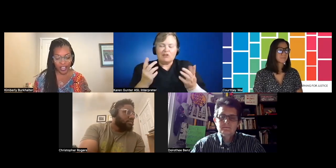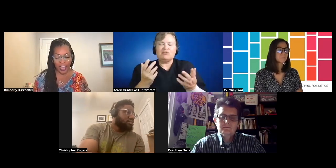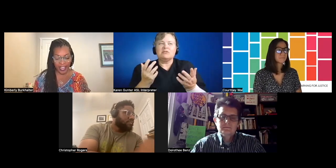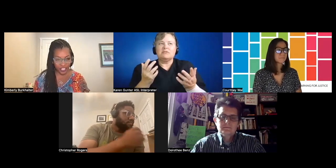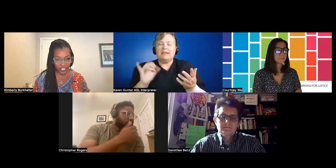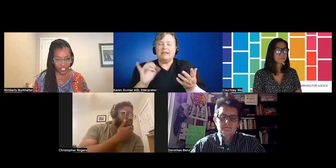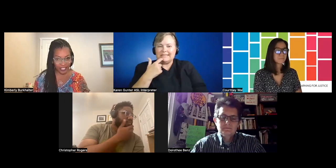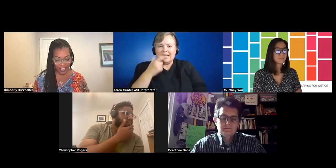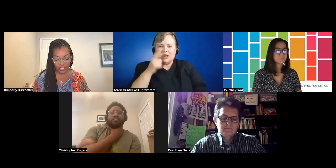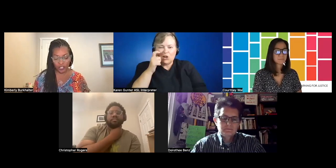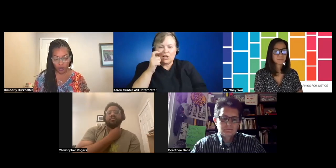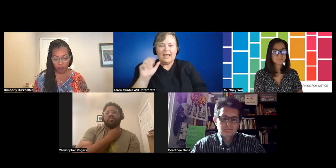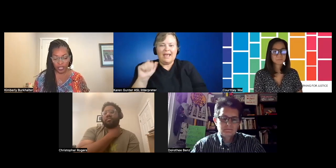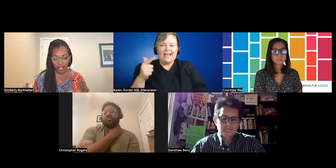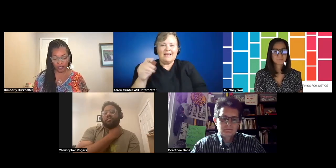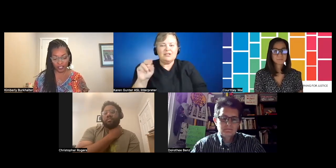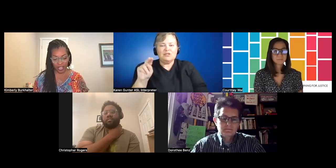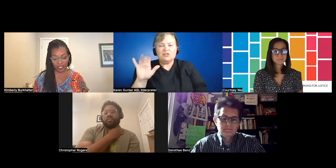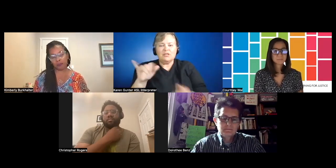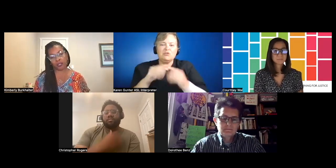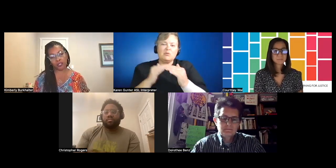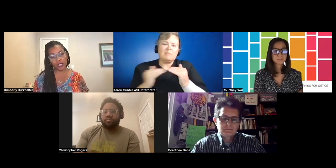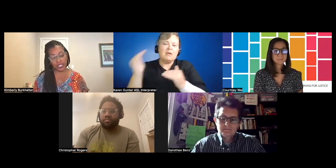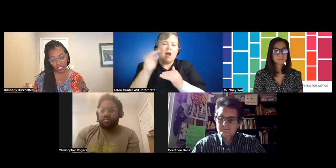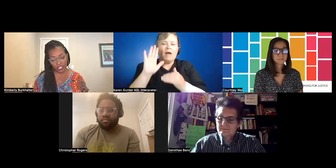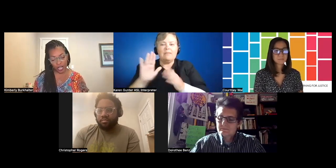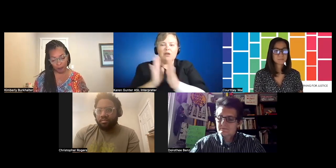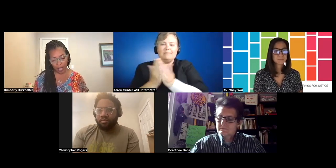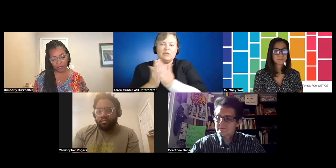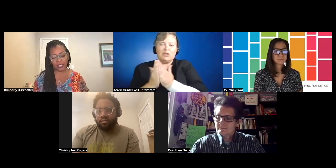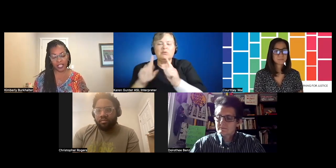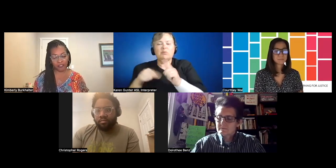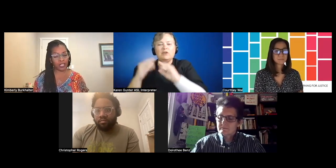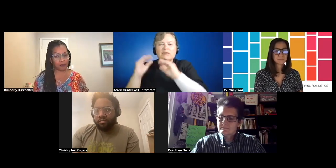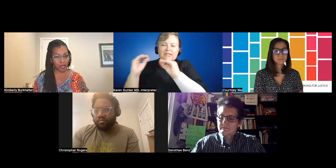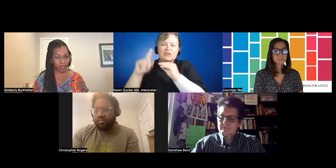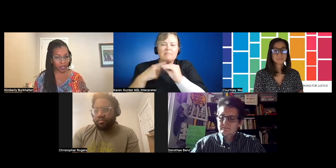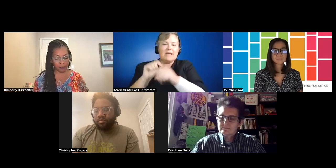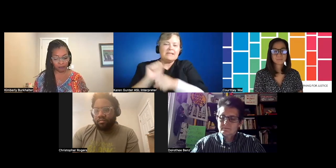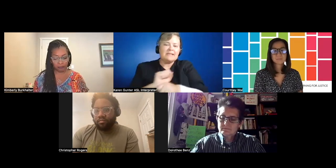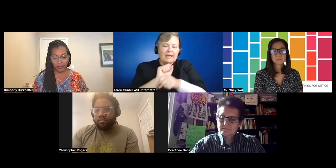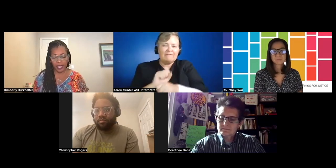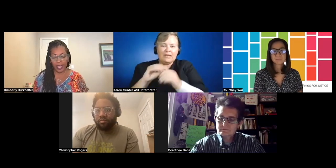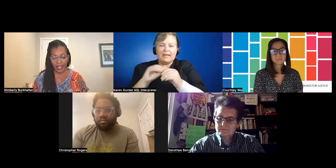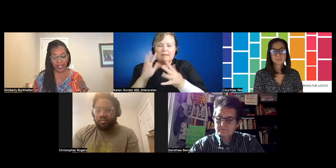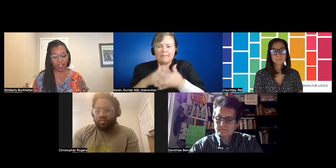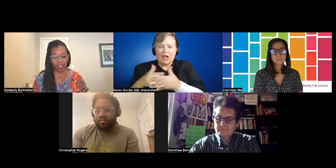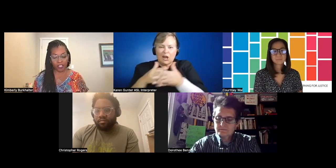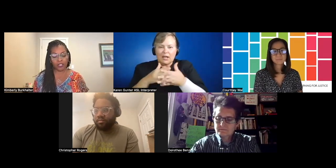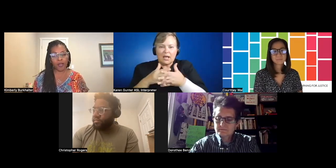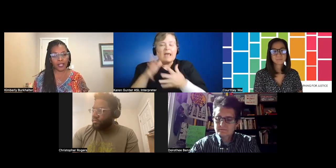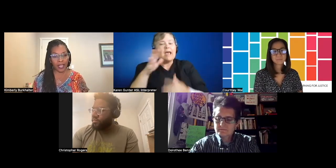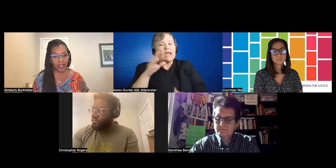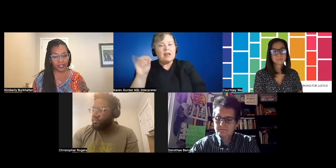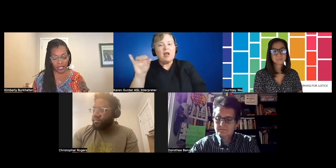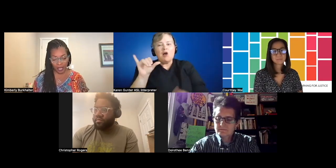earlier, agency to go beyond their textbooks when teaching about slavery in America. And it